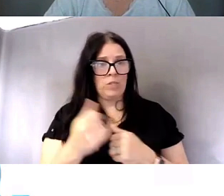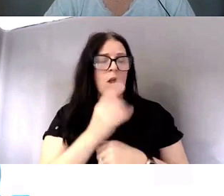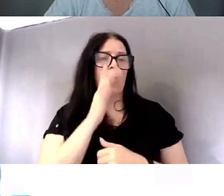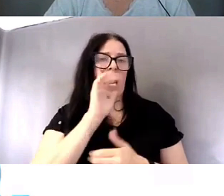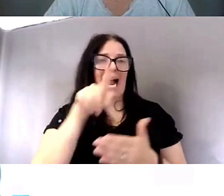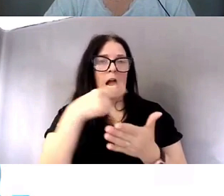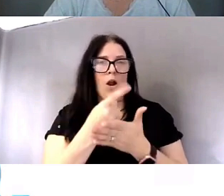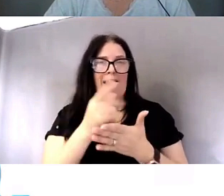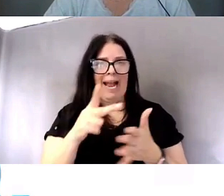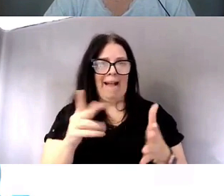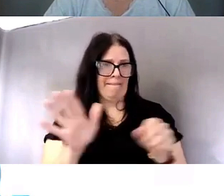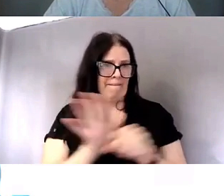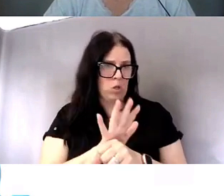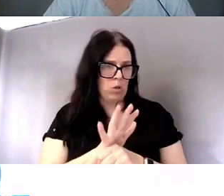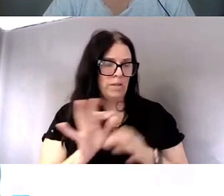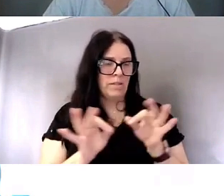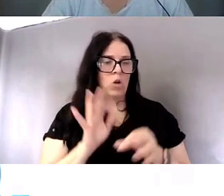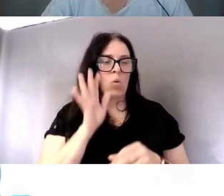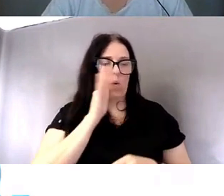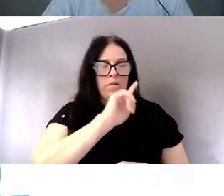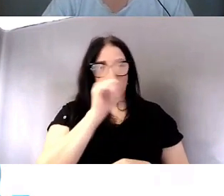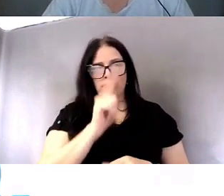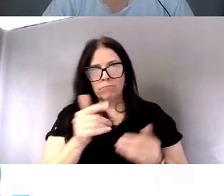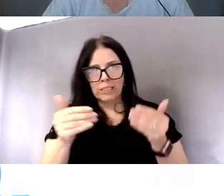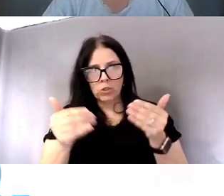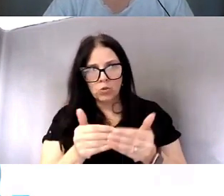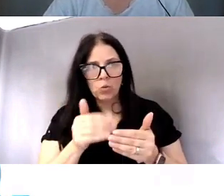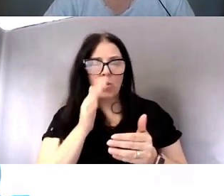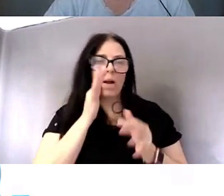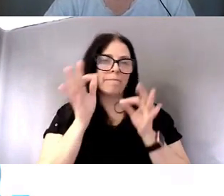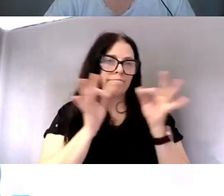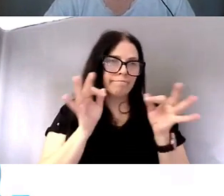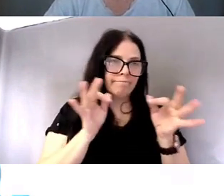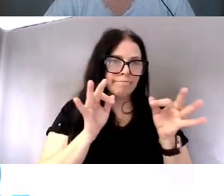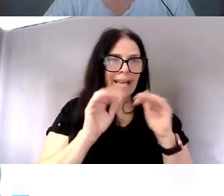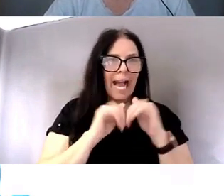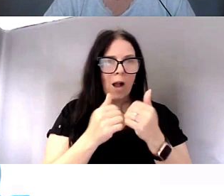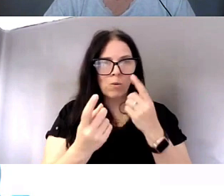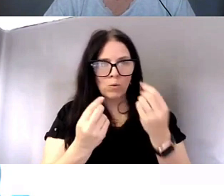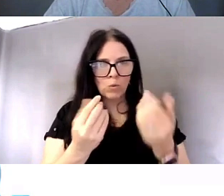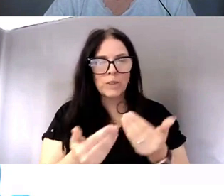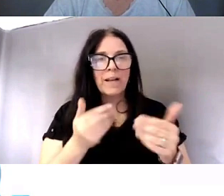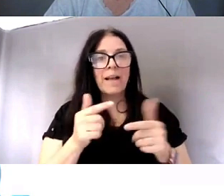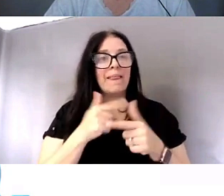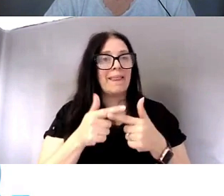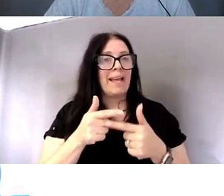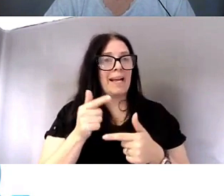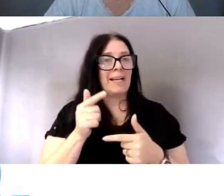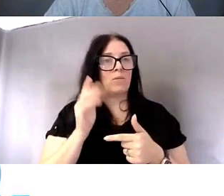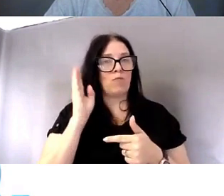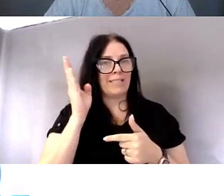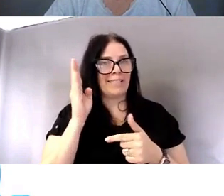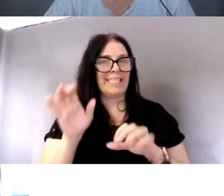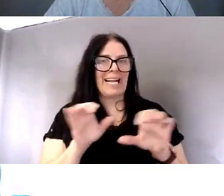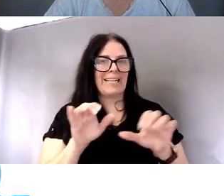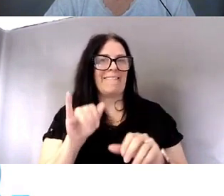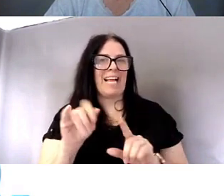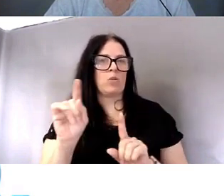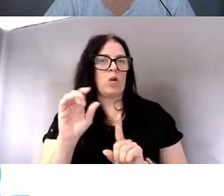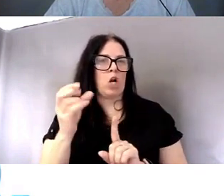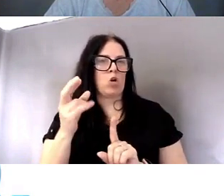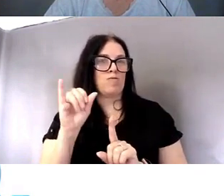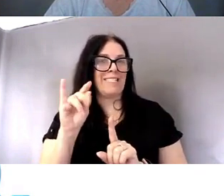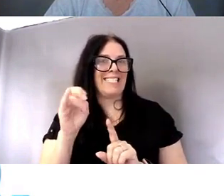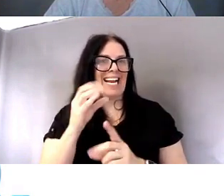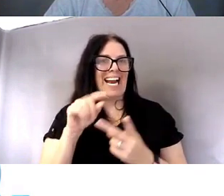in total. We will do introductions and housekeeping information, then presentation and activities, and that's where Christine and Guylaine will